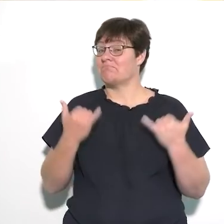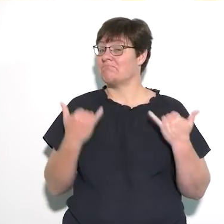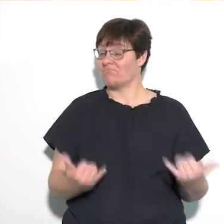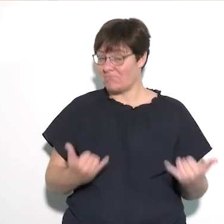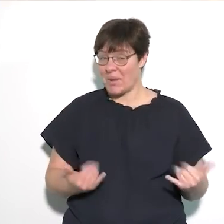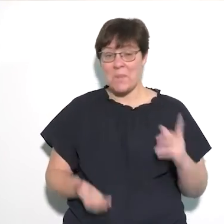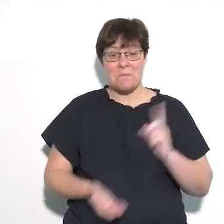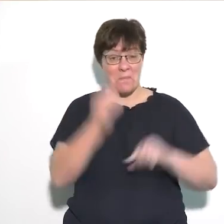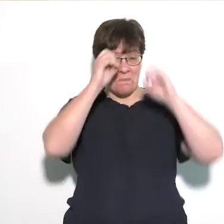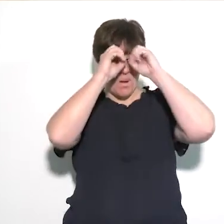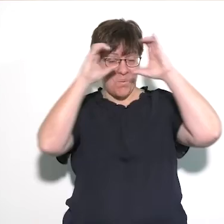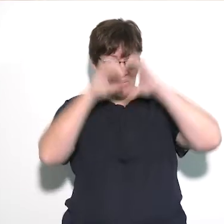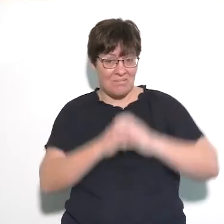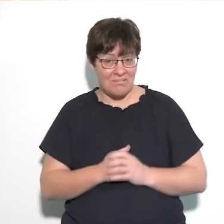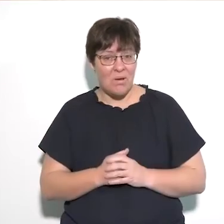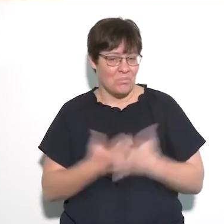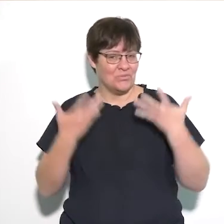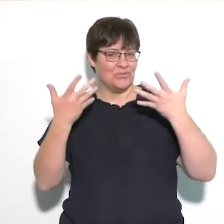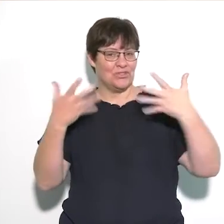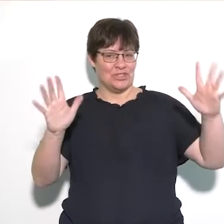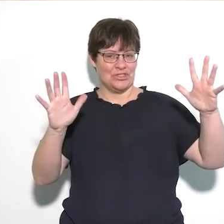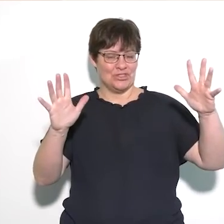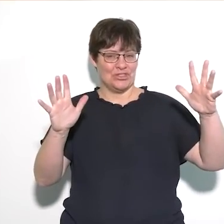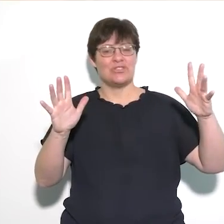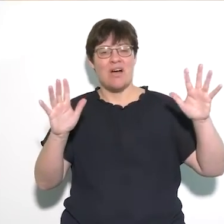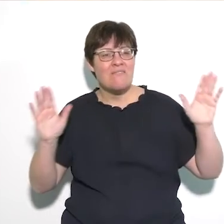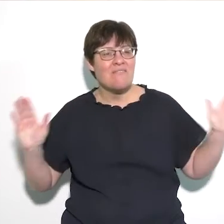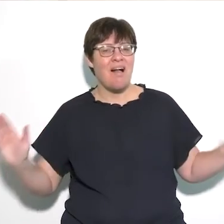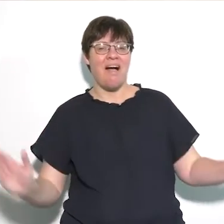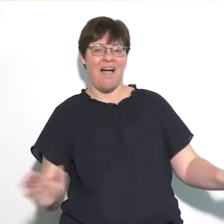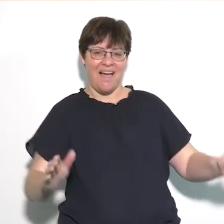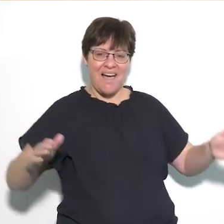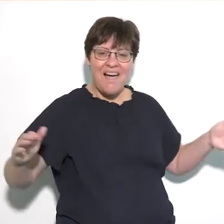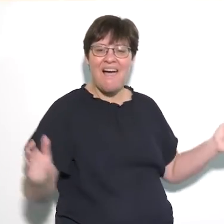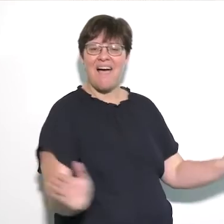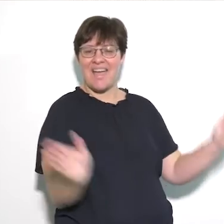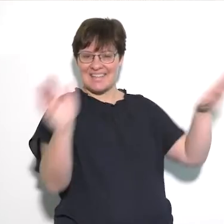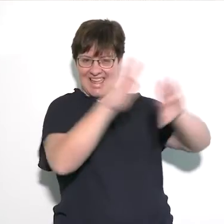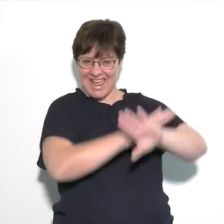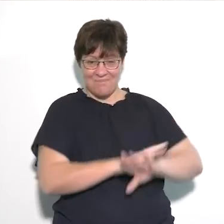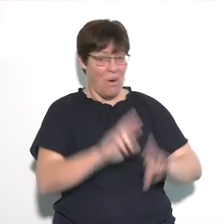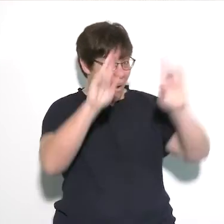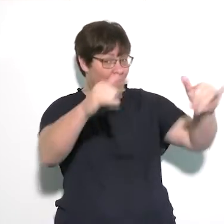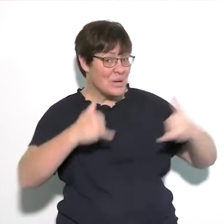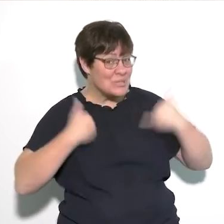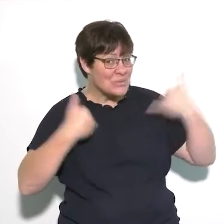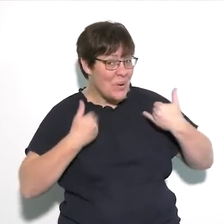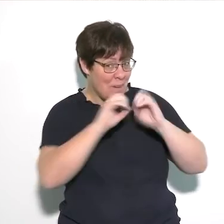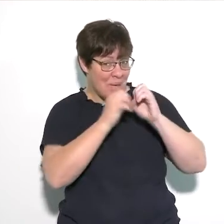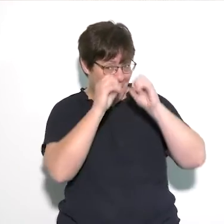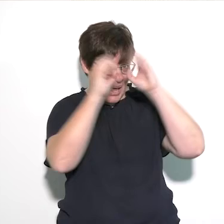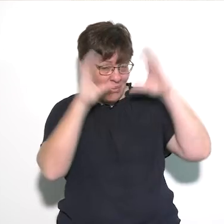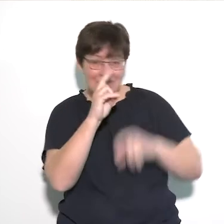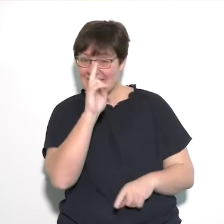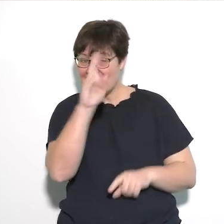You've now got your owl all finished, flying into the night. Hope you have fun making your